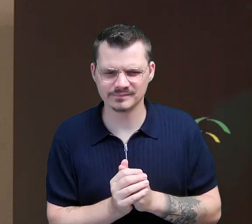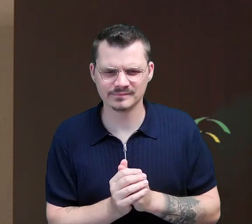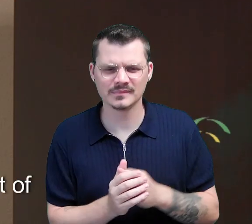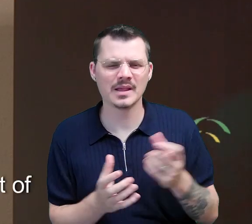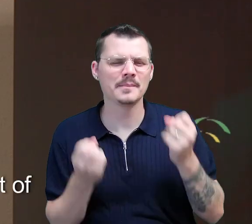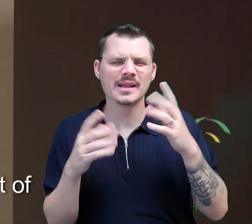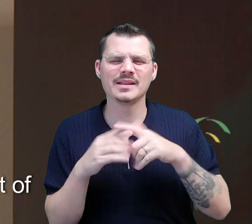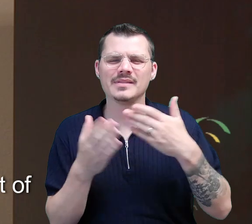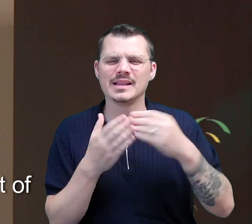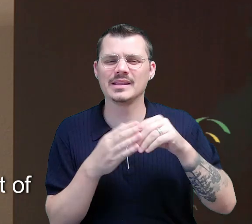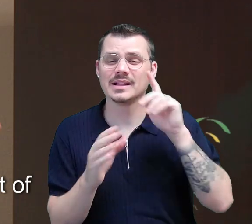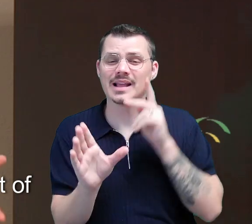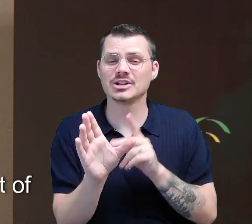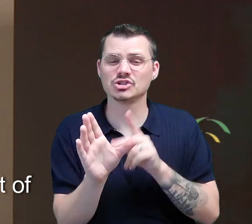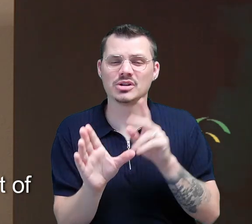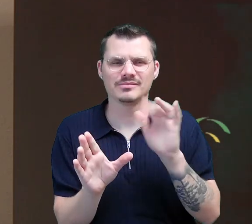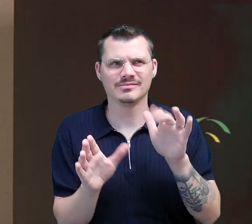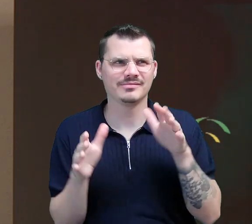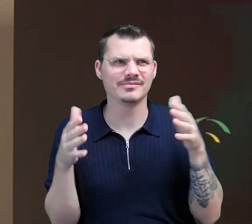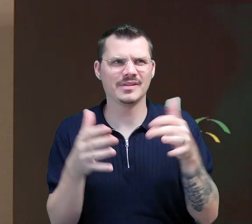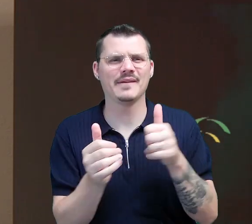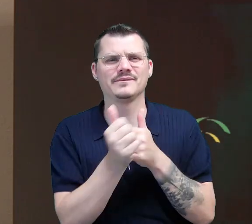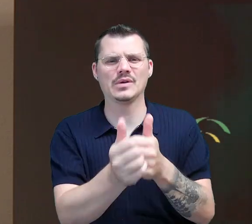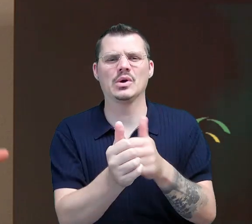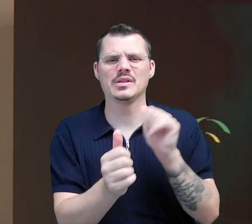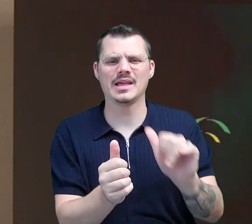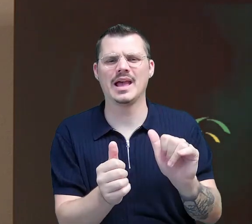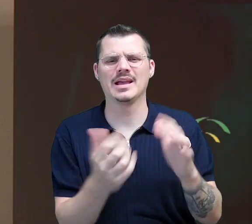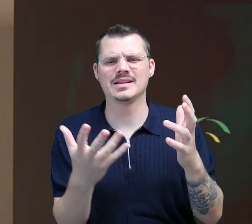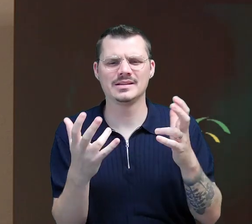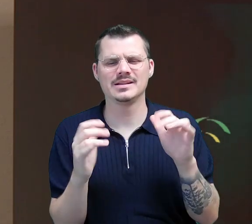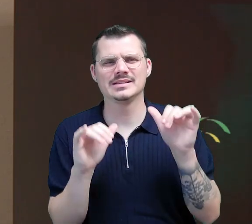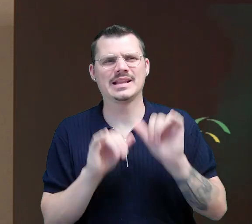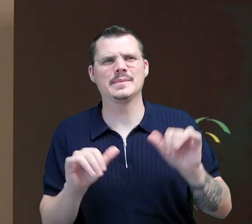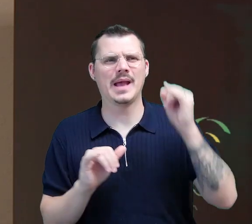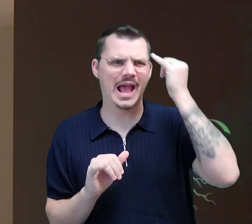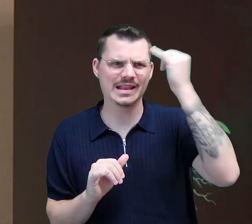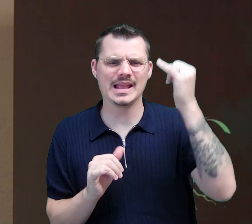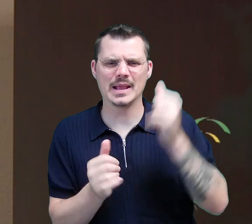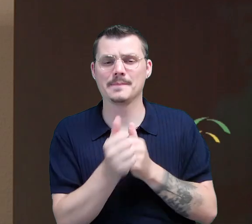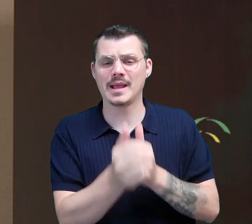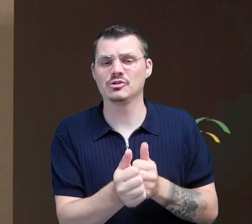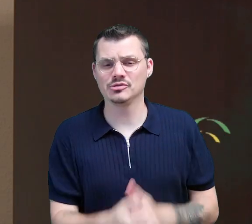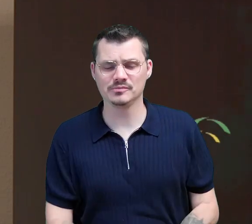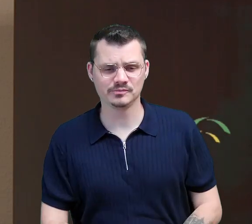in the psychiatric realm that follow that sort of same general idea and